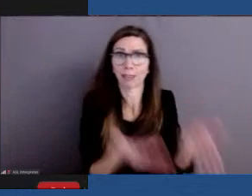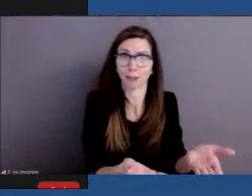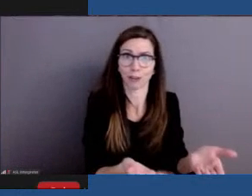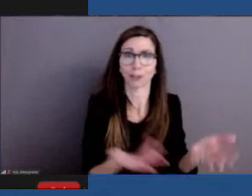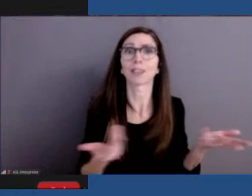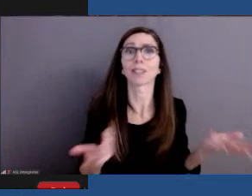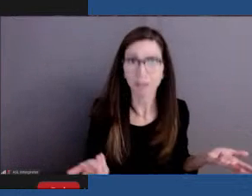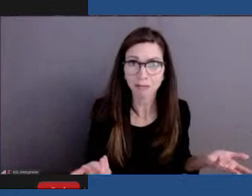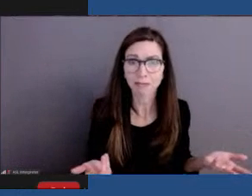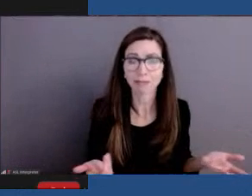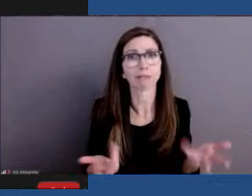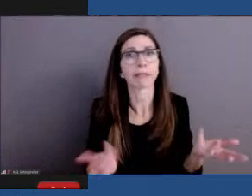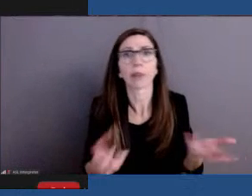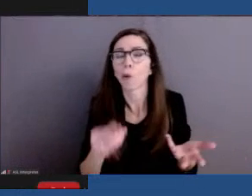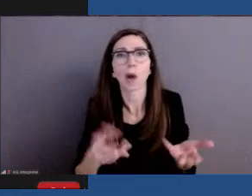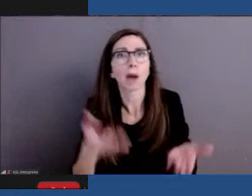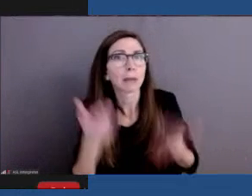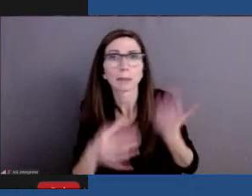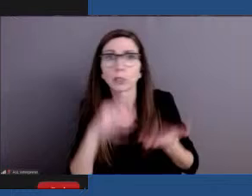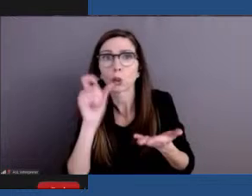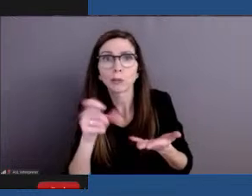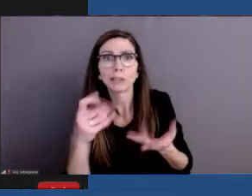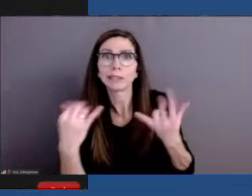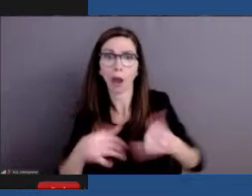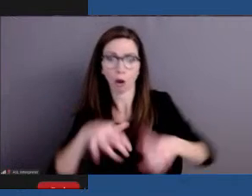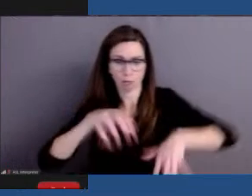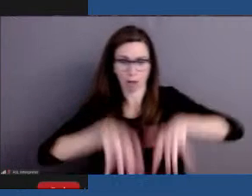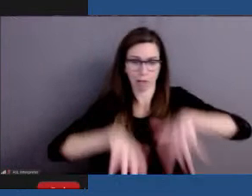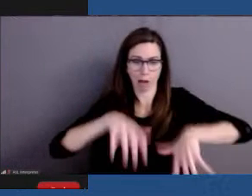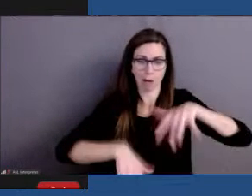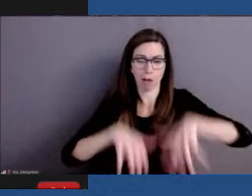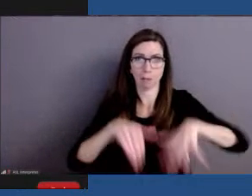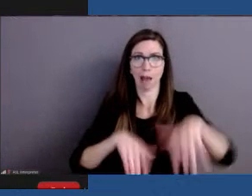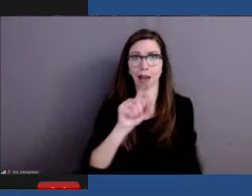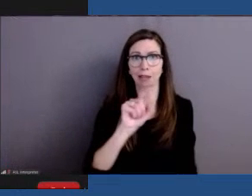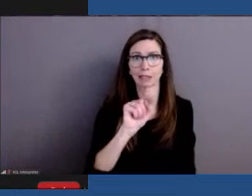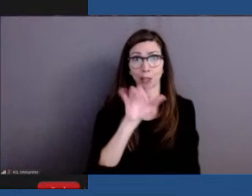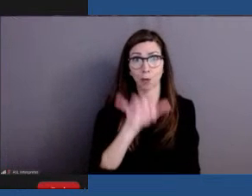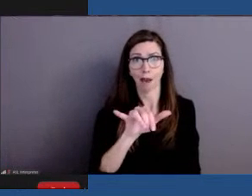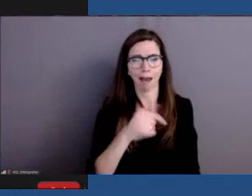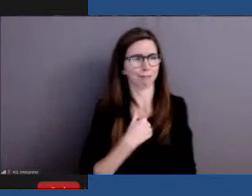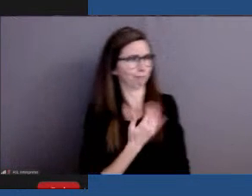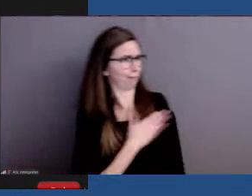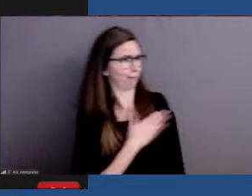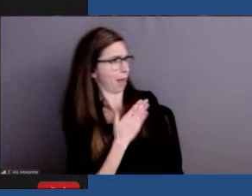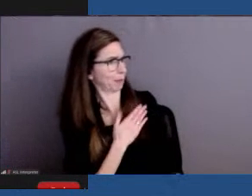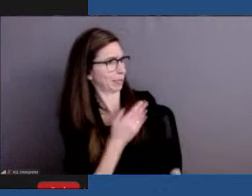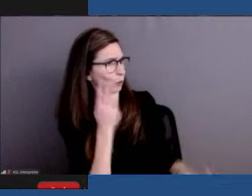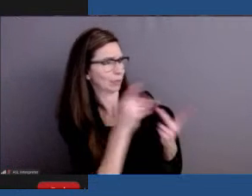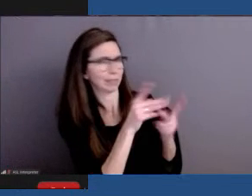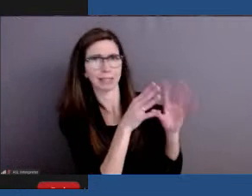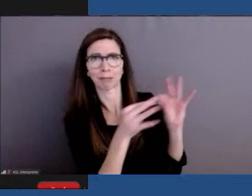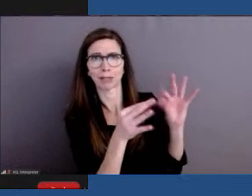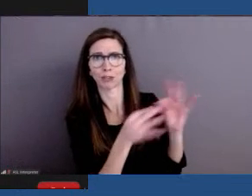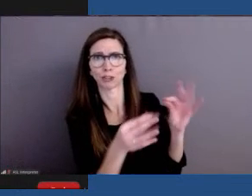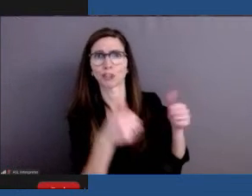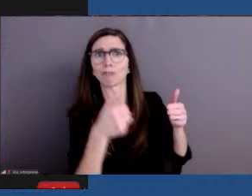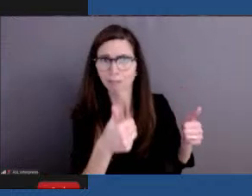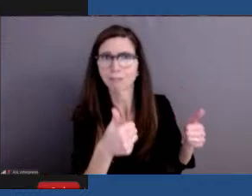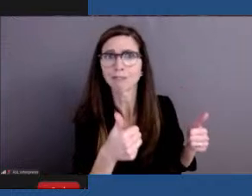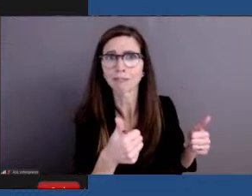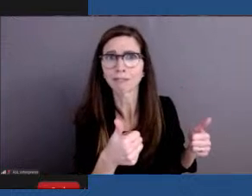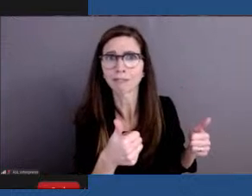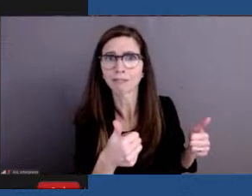knows how to use the TTY. People can communicate in the language of their choice. So I was really happy to hear that. And